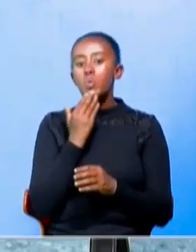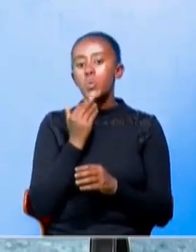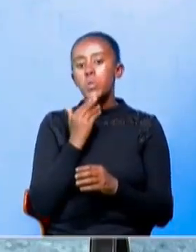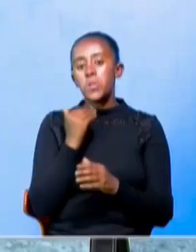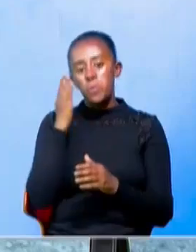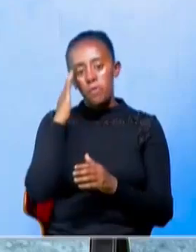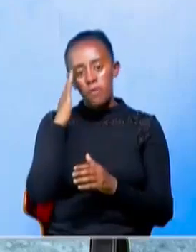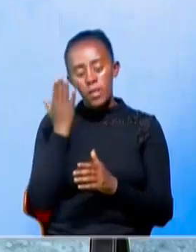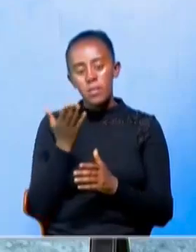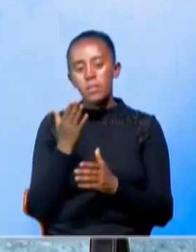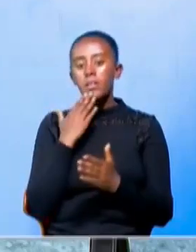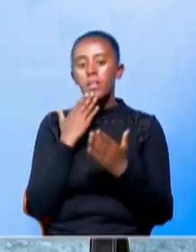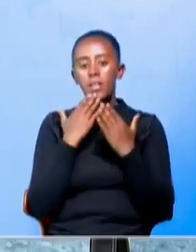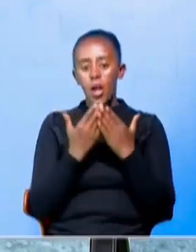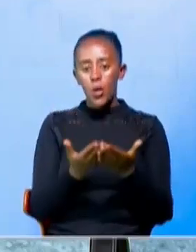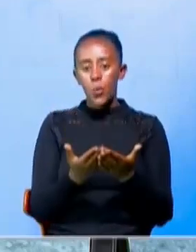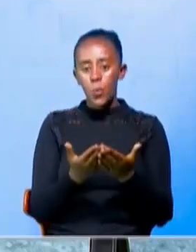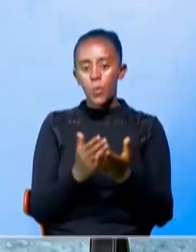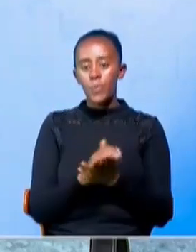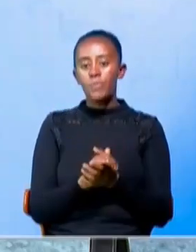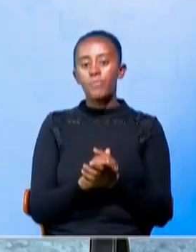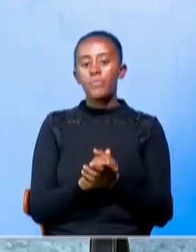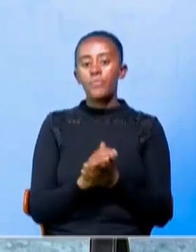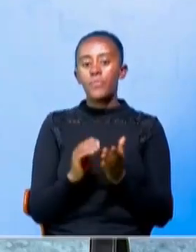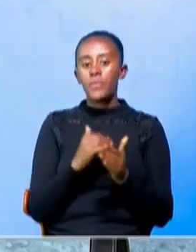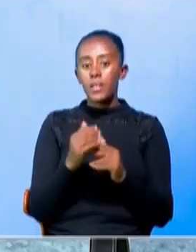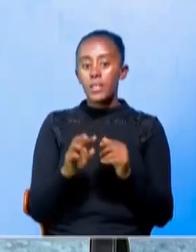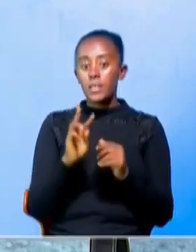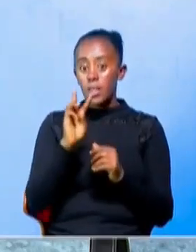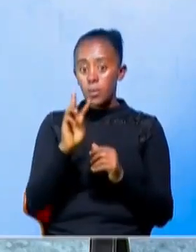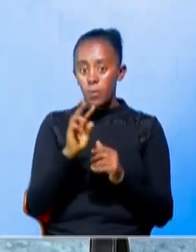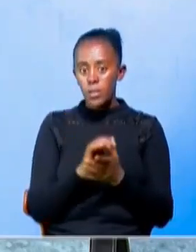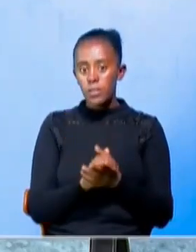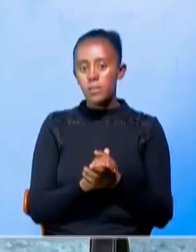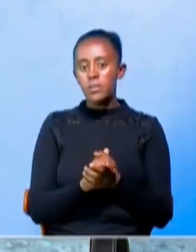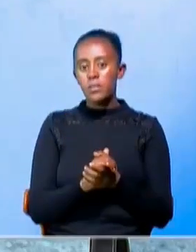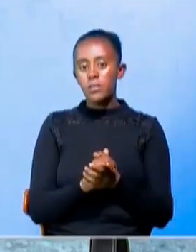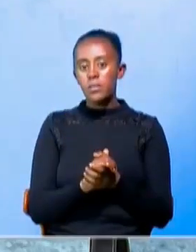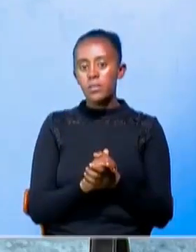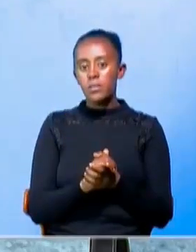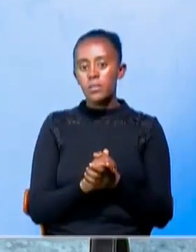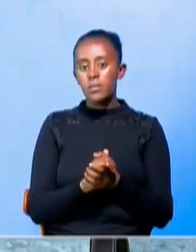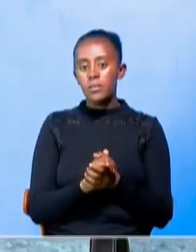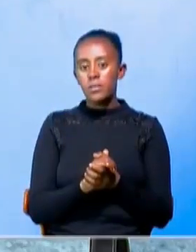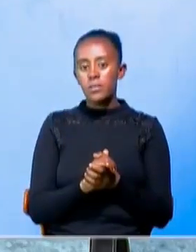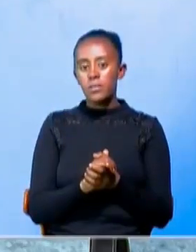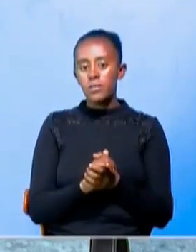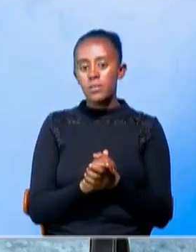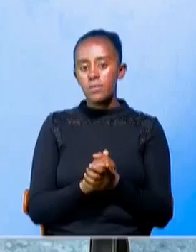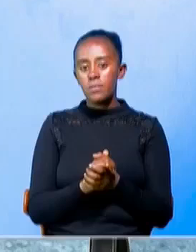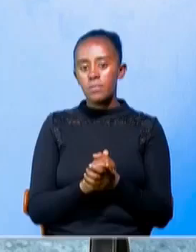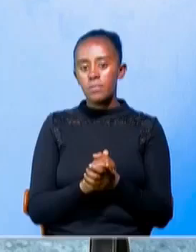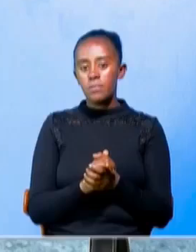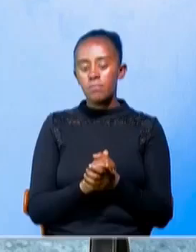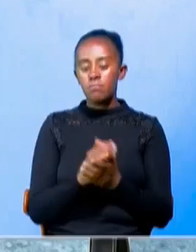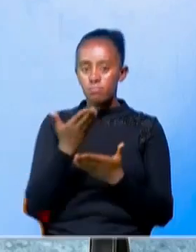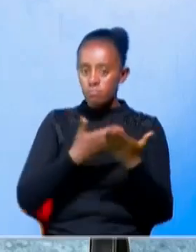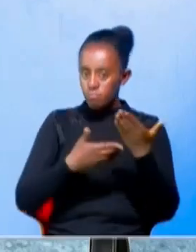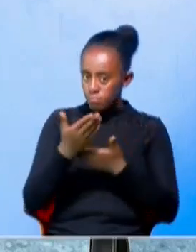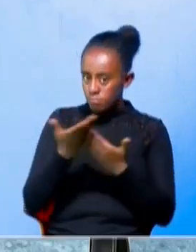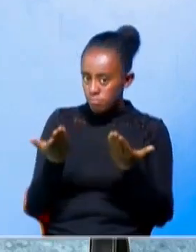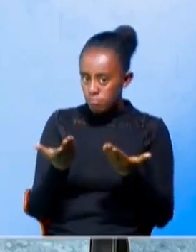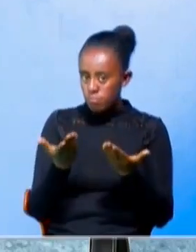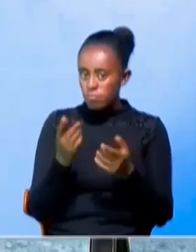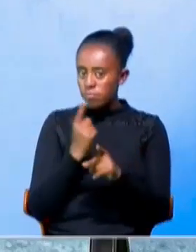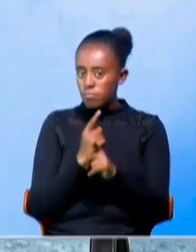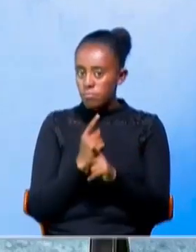obvious. Thank you so much. And then the second one is, come on, share your answer. That